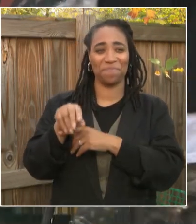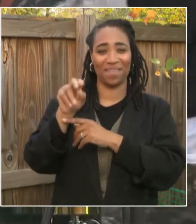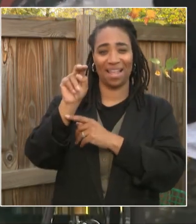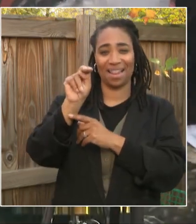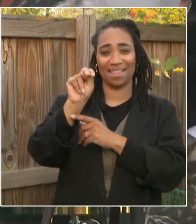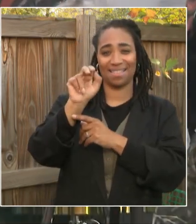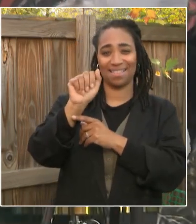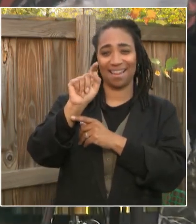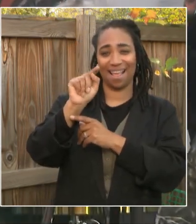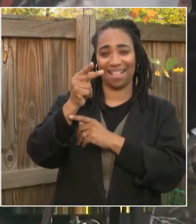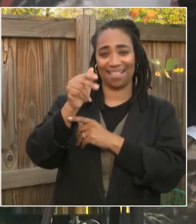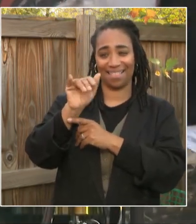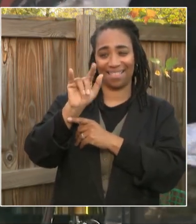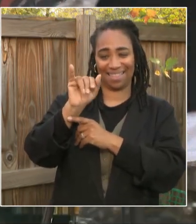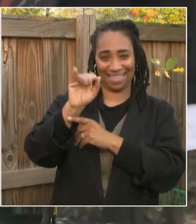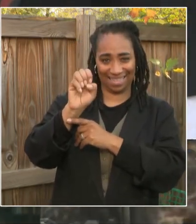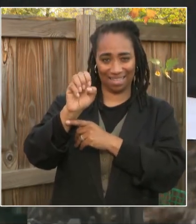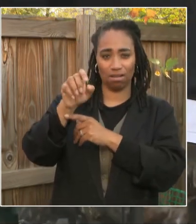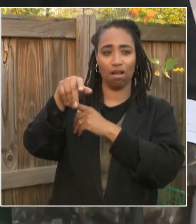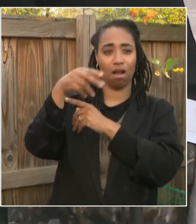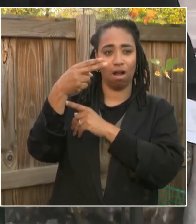resounding round of applause.